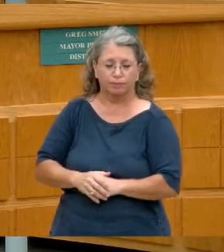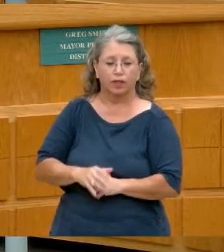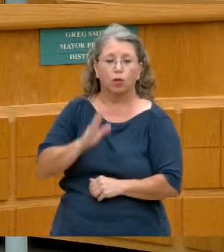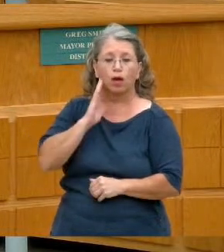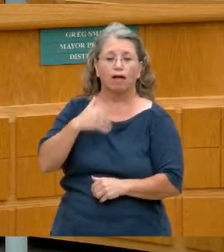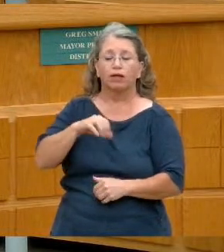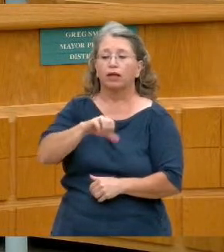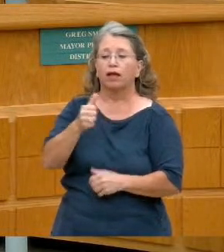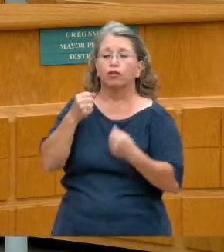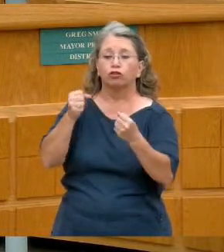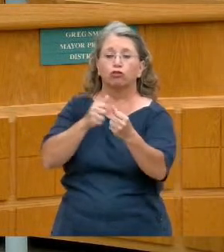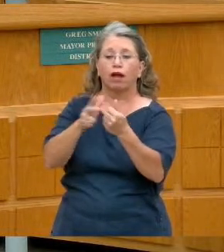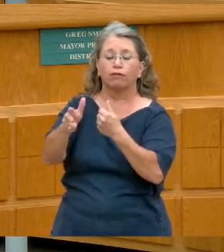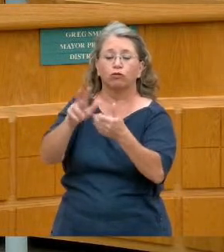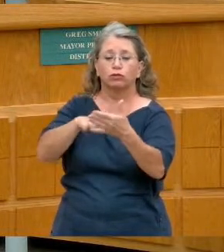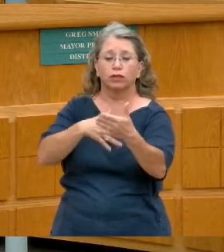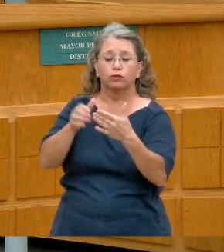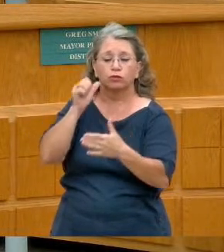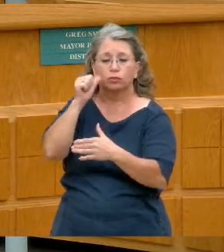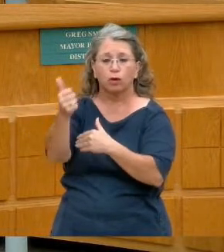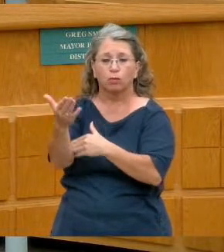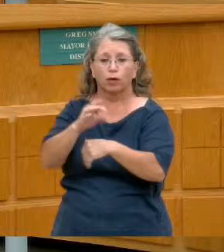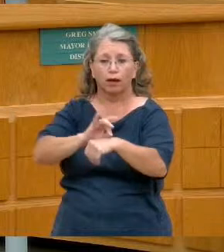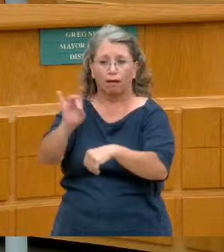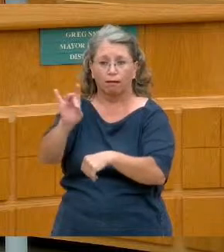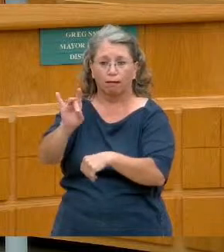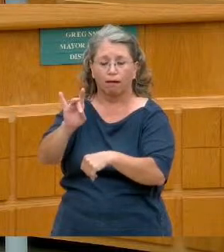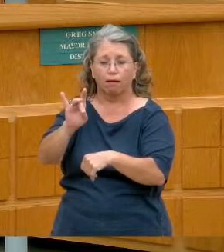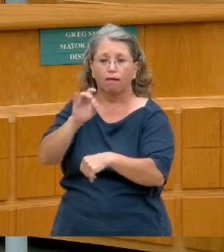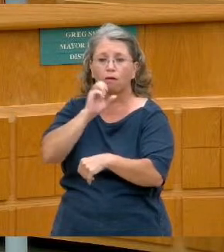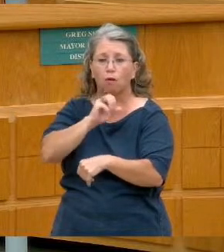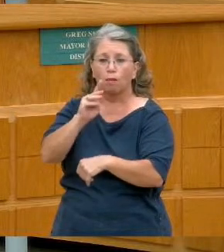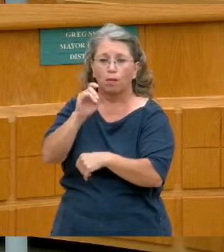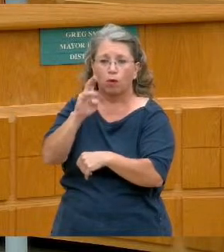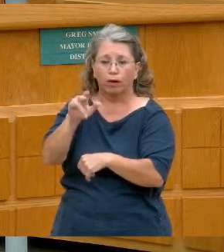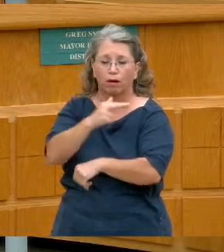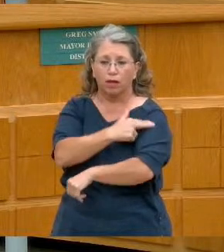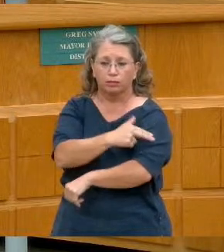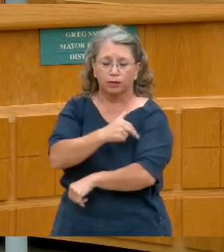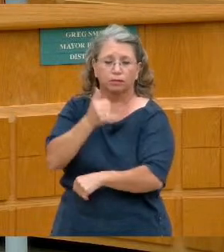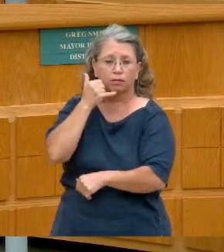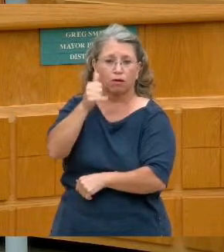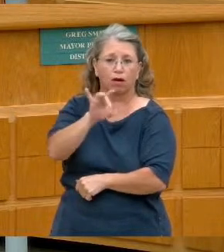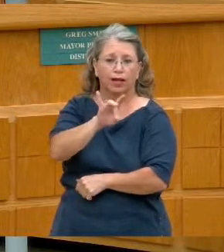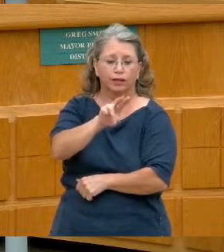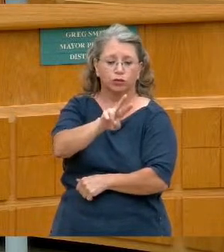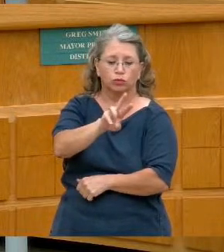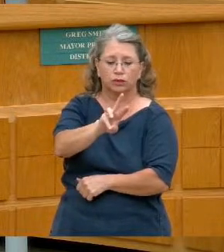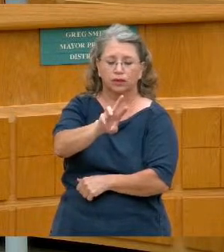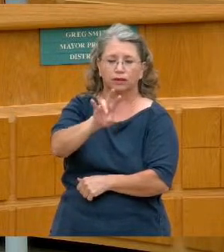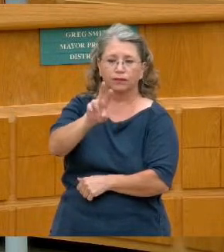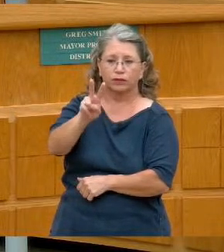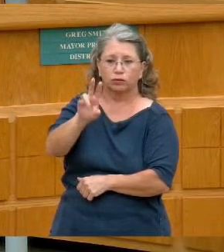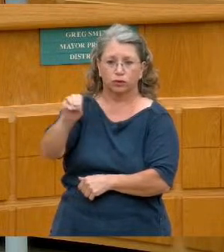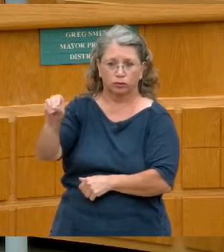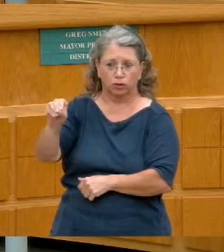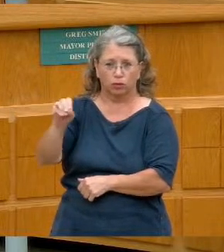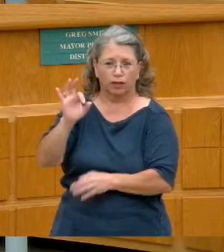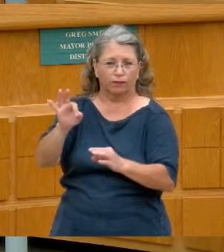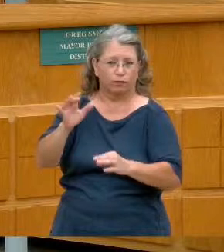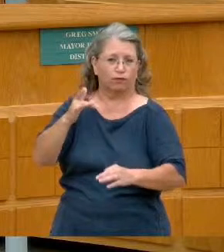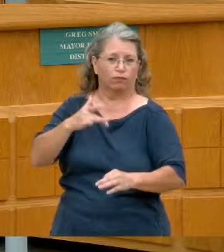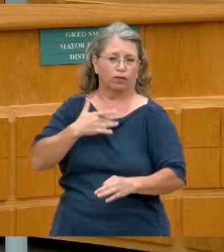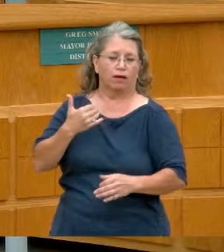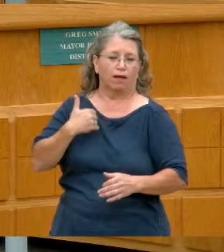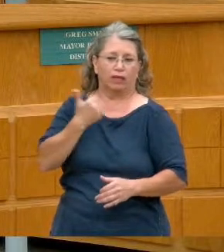tomorrow at 8 in the morning at Memorial Hospital parking lot. You can call 826-7200 if you are symptomatic and